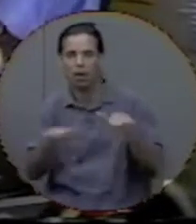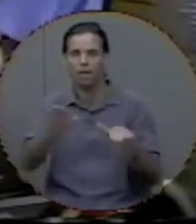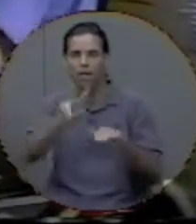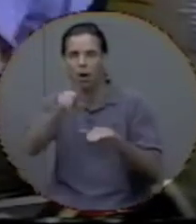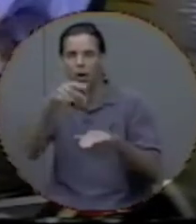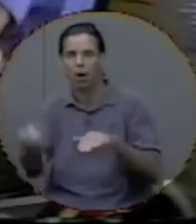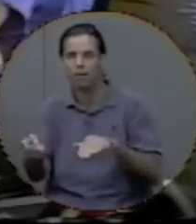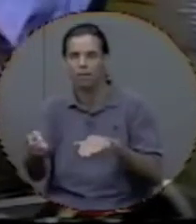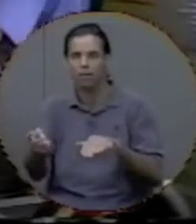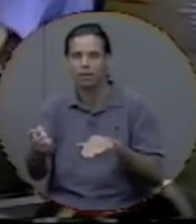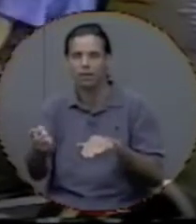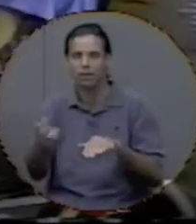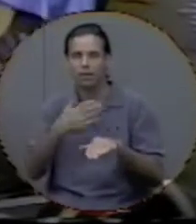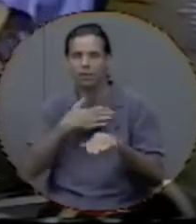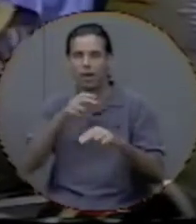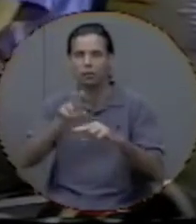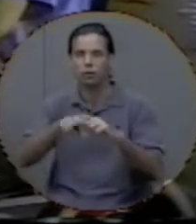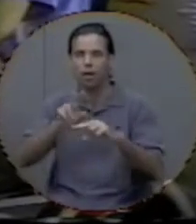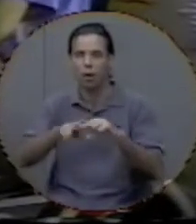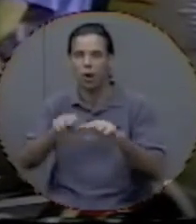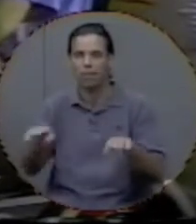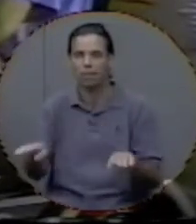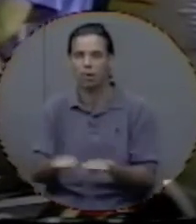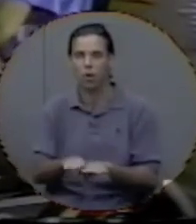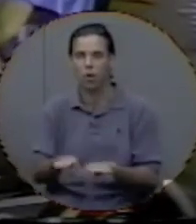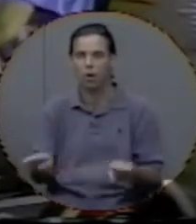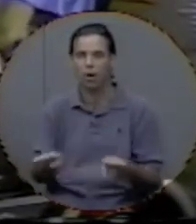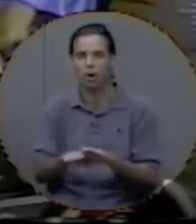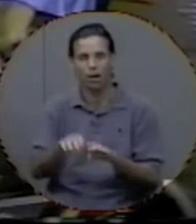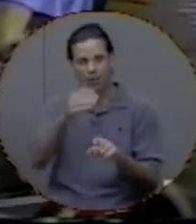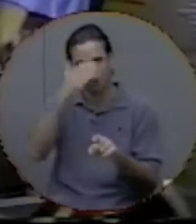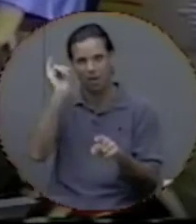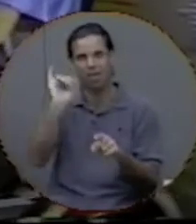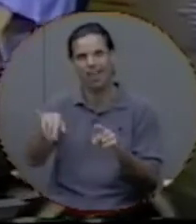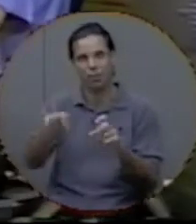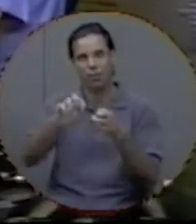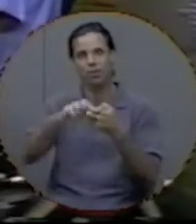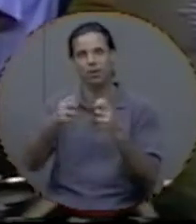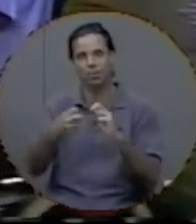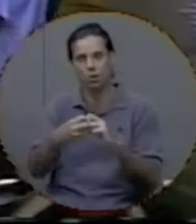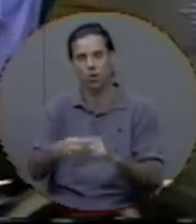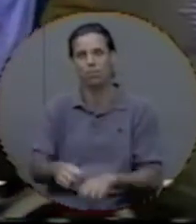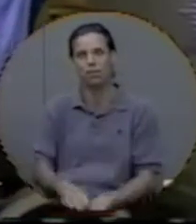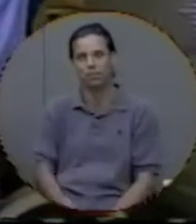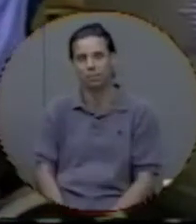fall off of my chair onto the floor, and because that would be a problem.